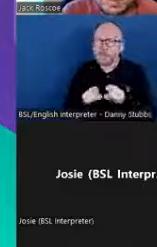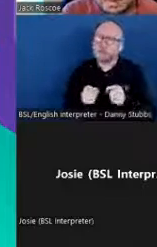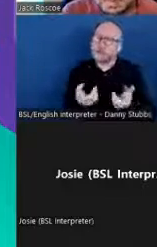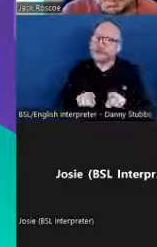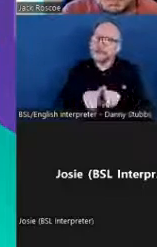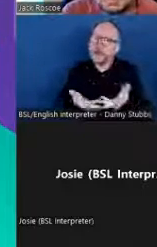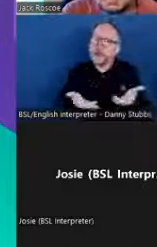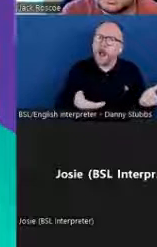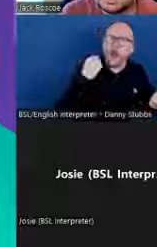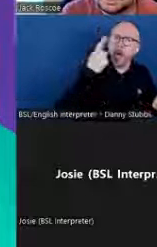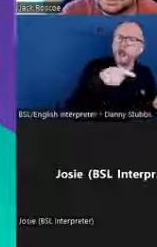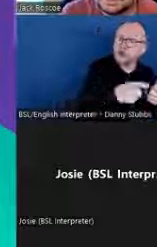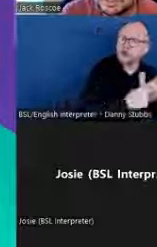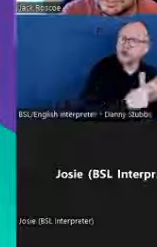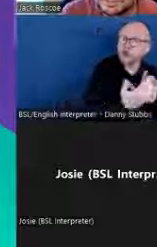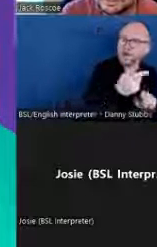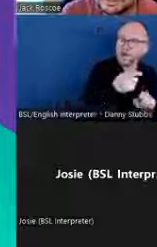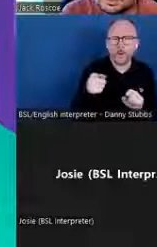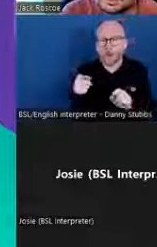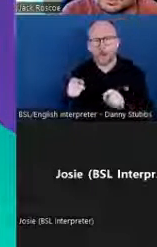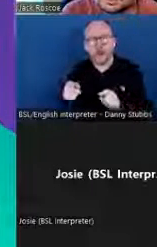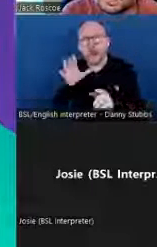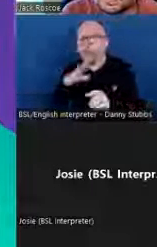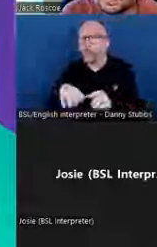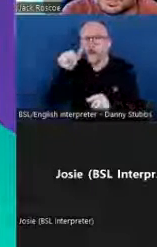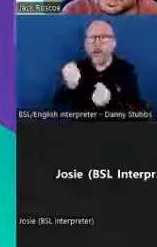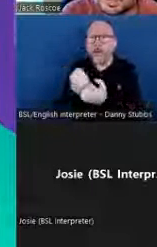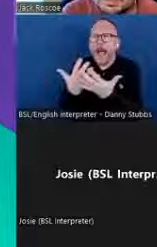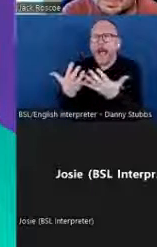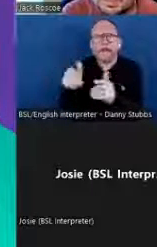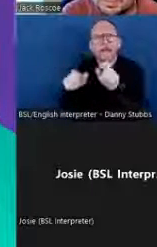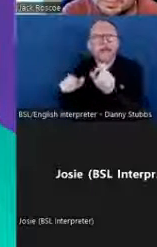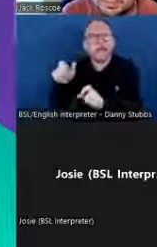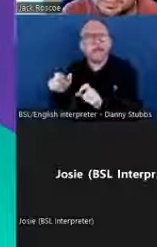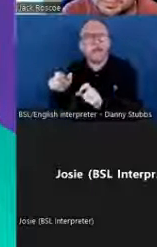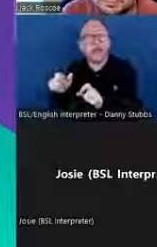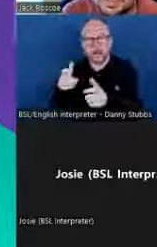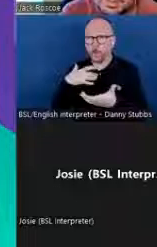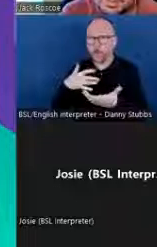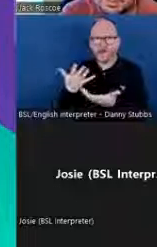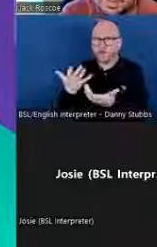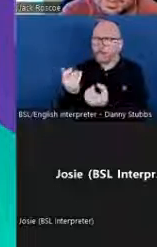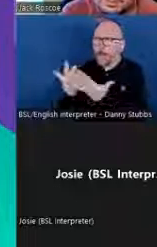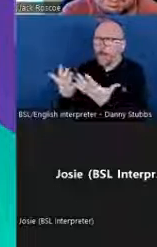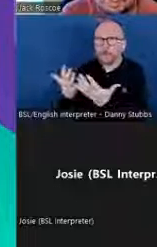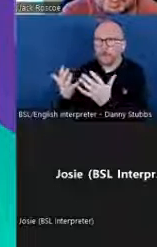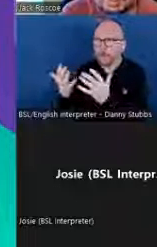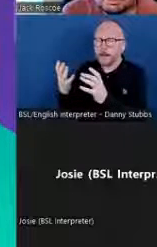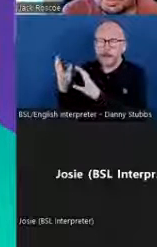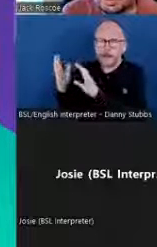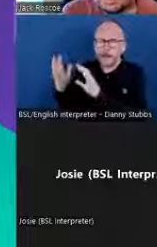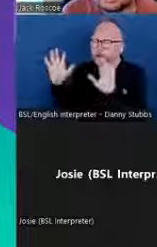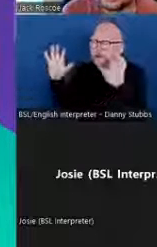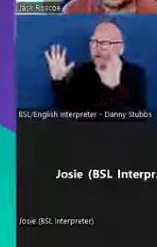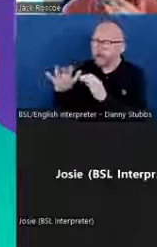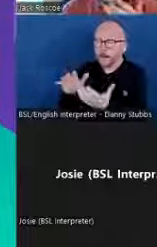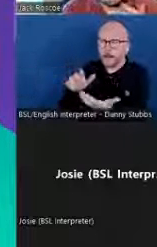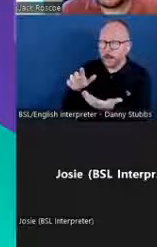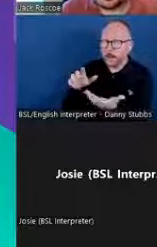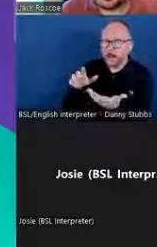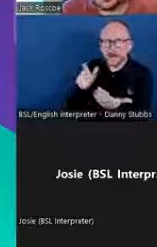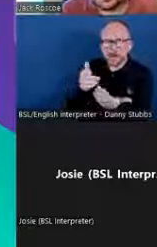How many people saw each work? So we had to do visitor counting exercises. and